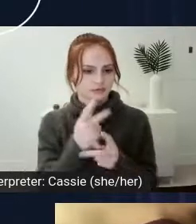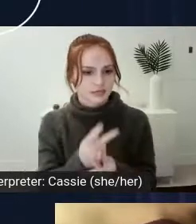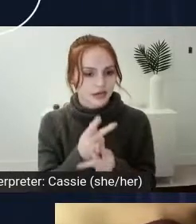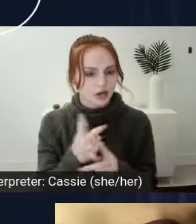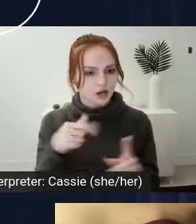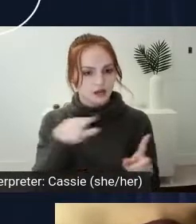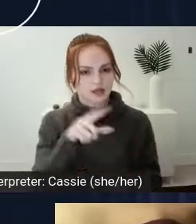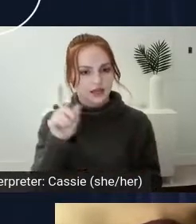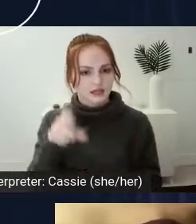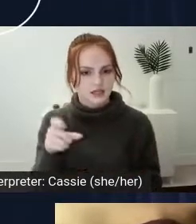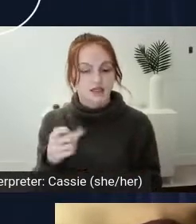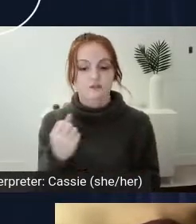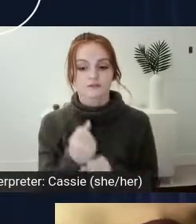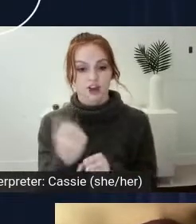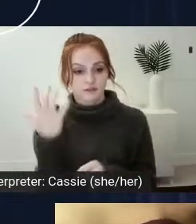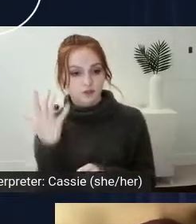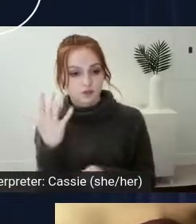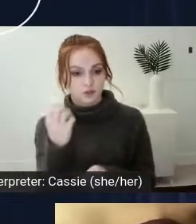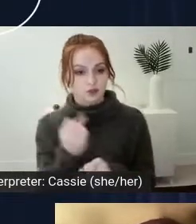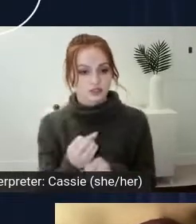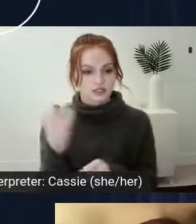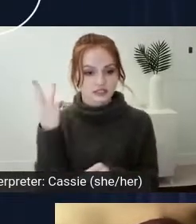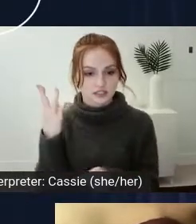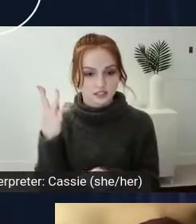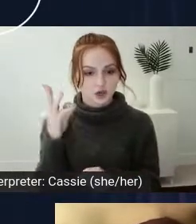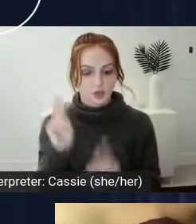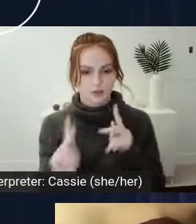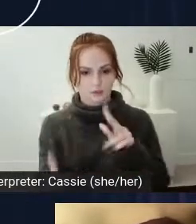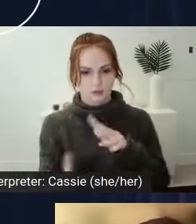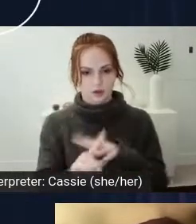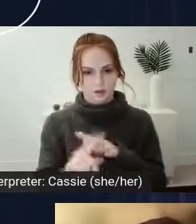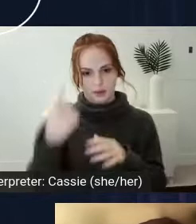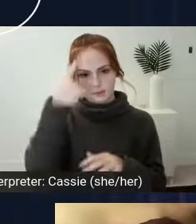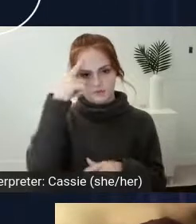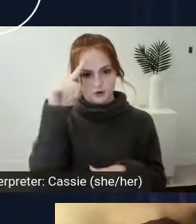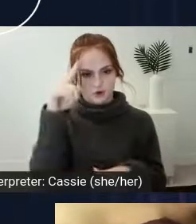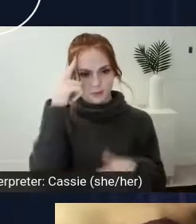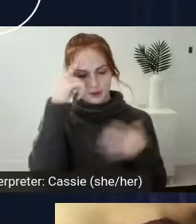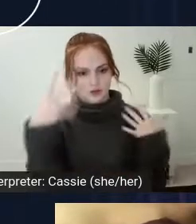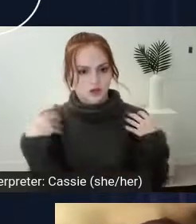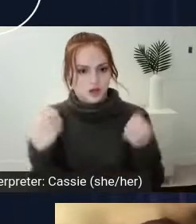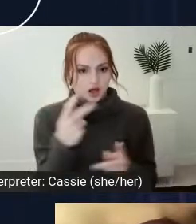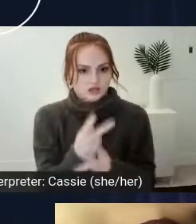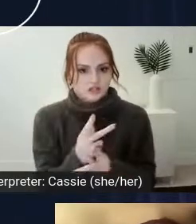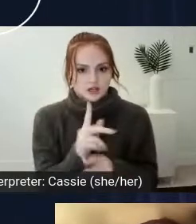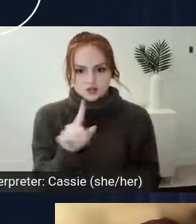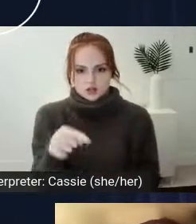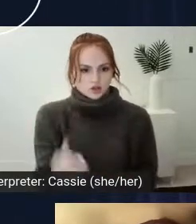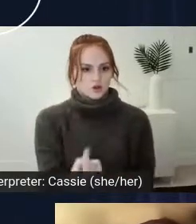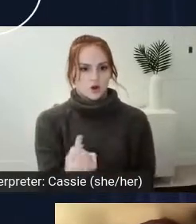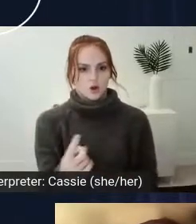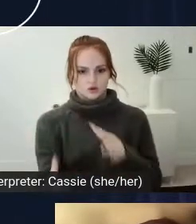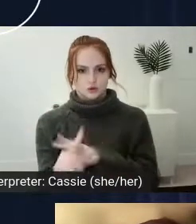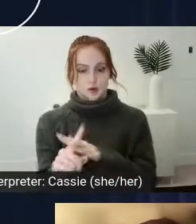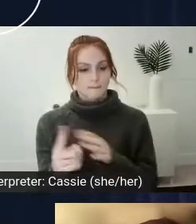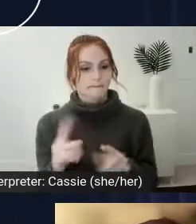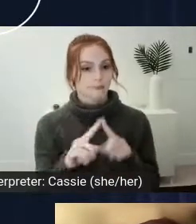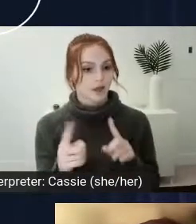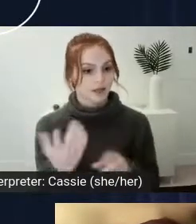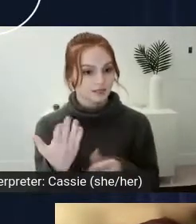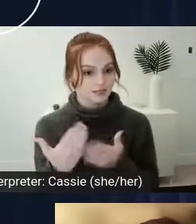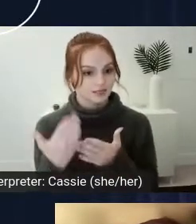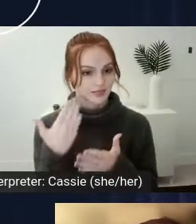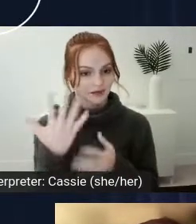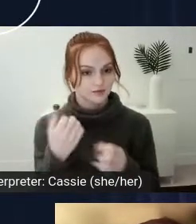people would come and present to care for medical and mental health care, and they would be on their own. And I have to say, in the last 5 years, more and more people are showing up